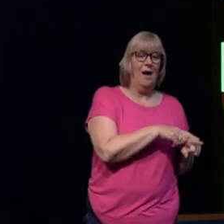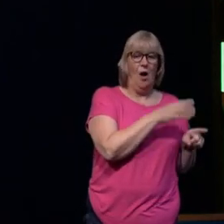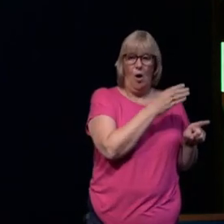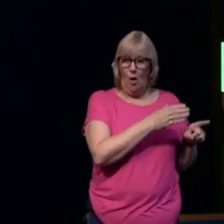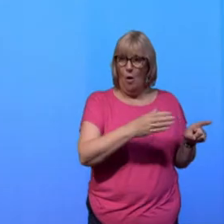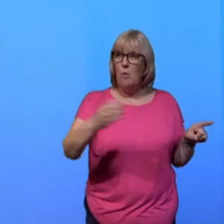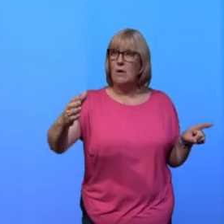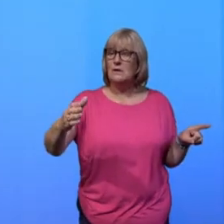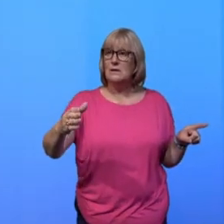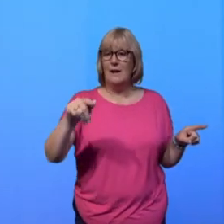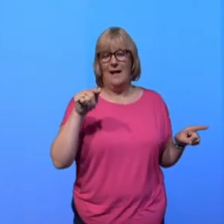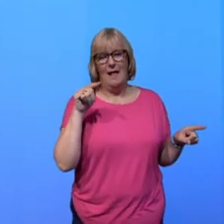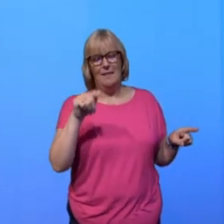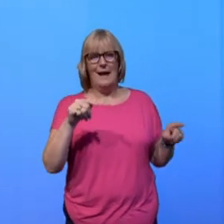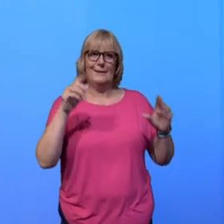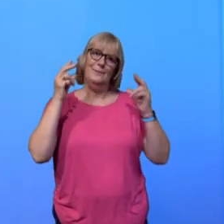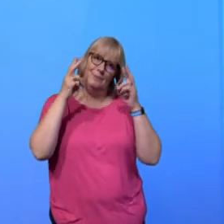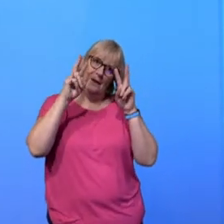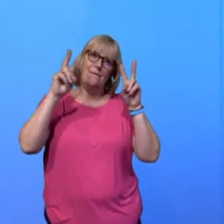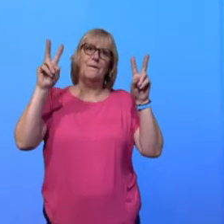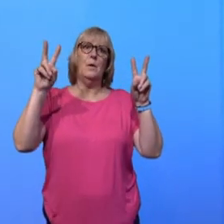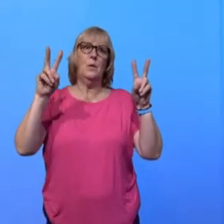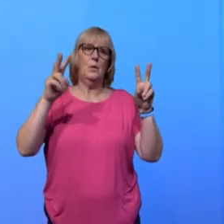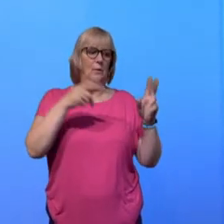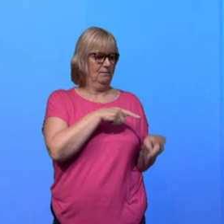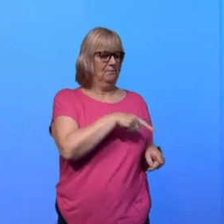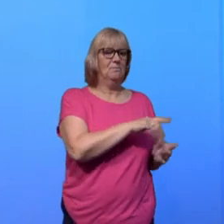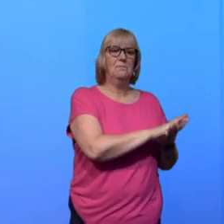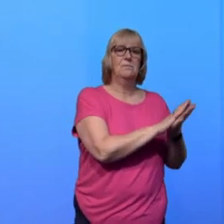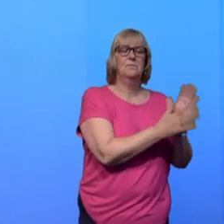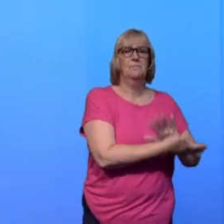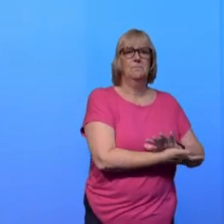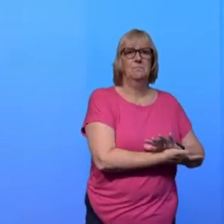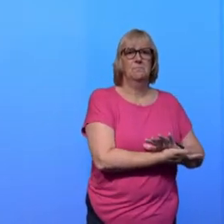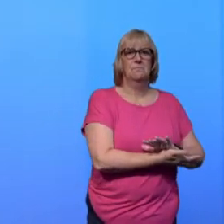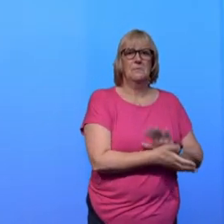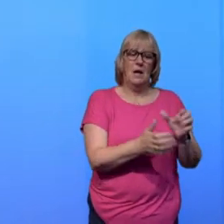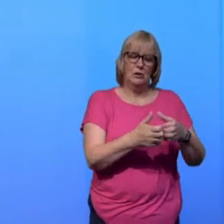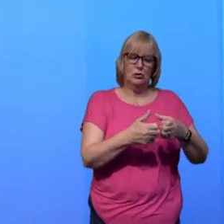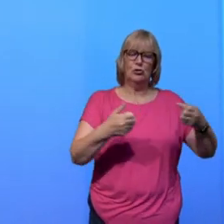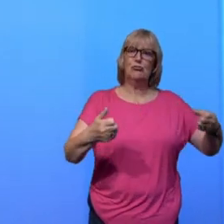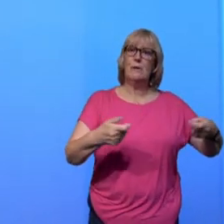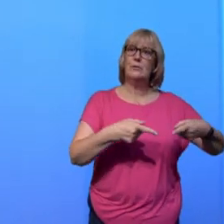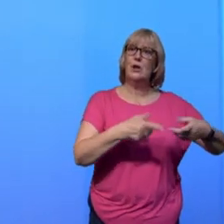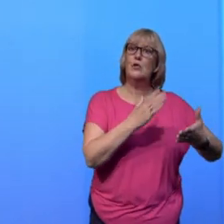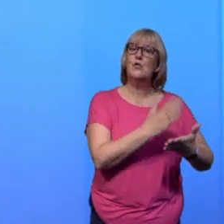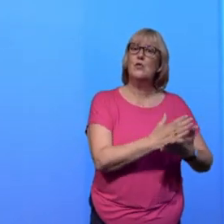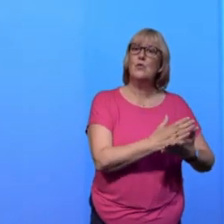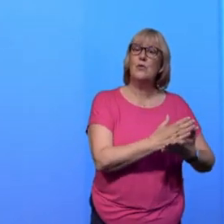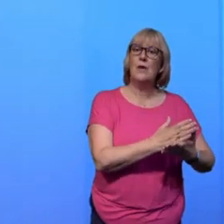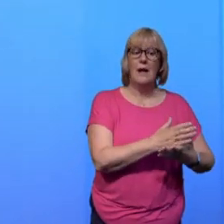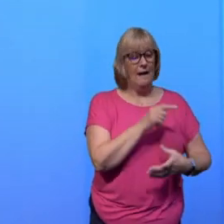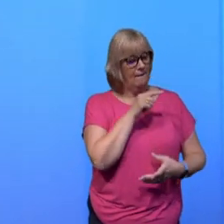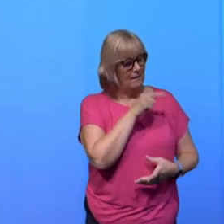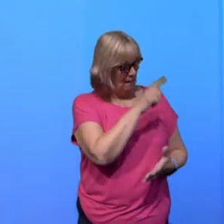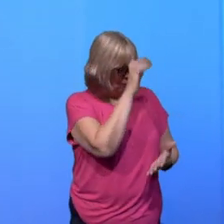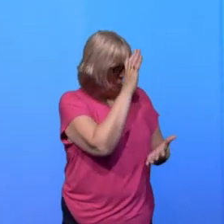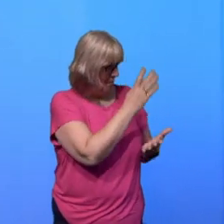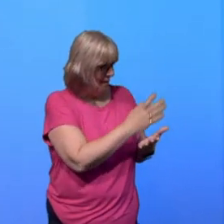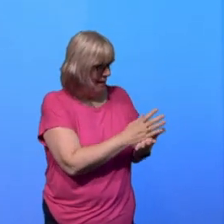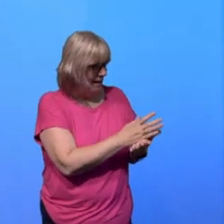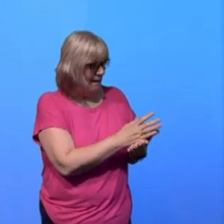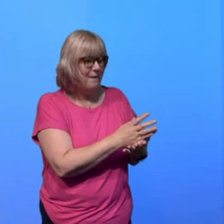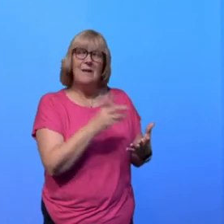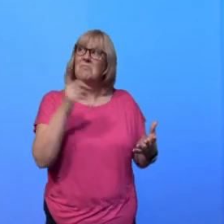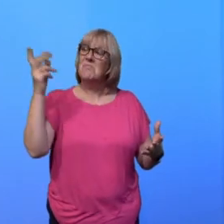of the gospel. It's absolute disobedience to the authority of Scripture. And if we do that, then what happens is God